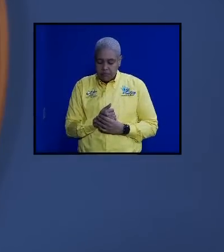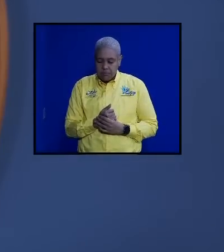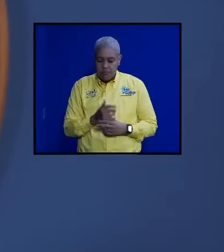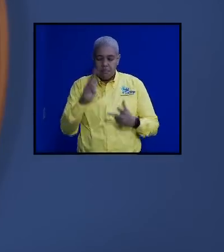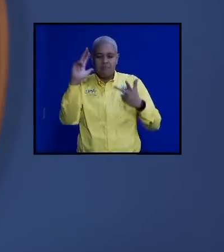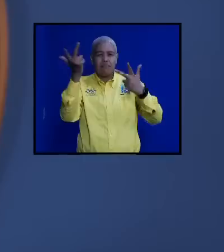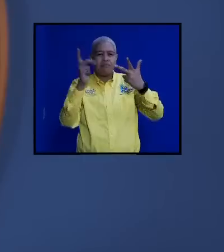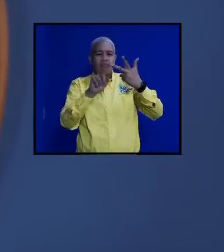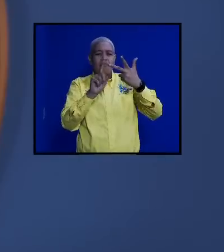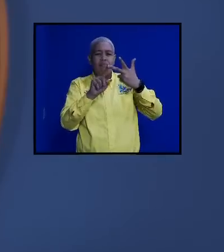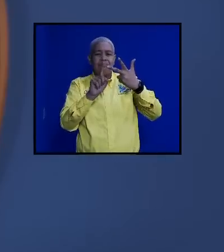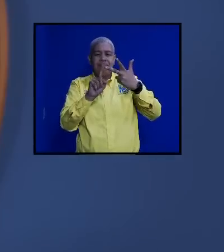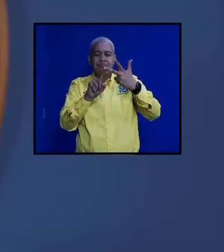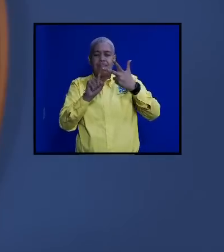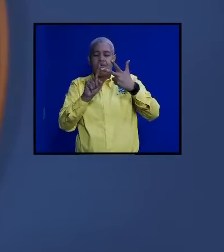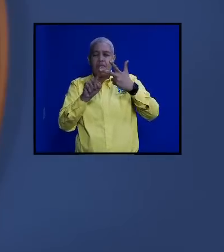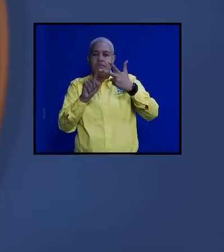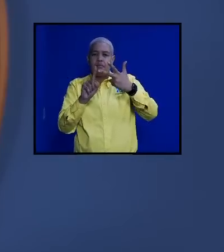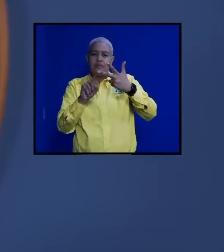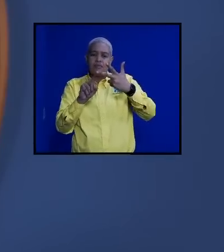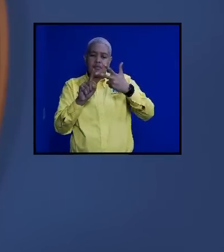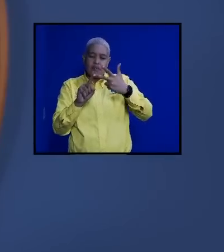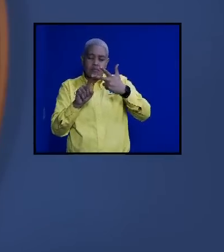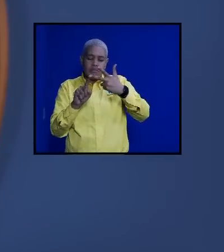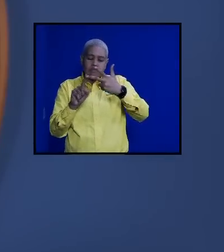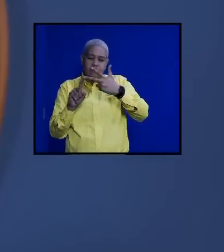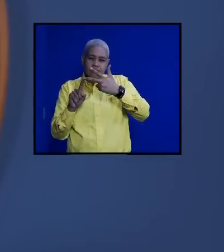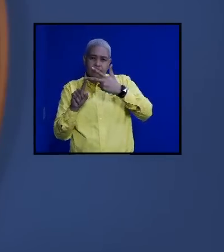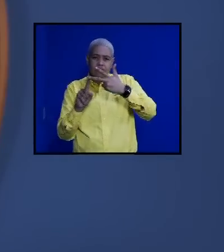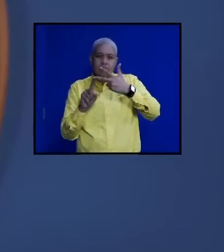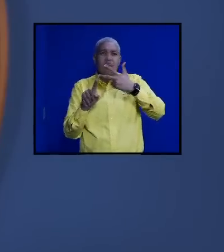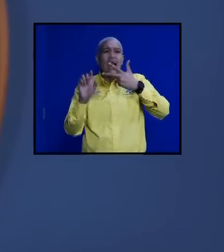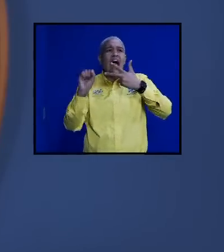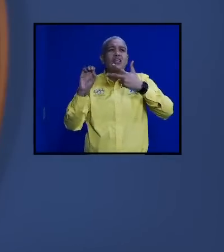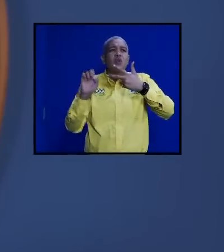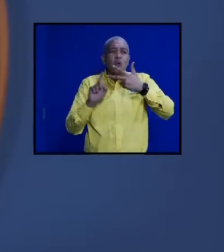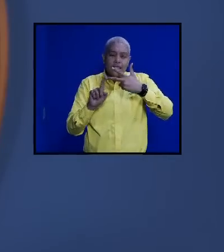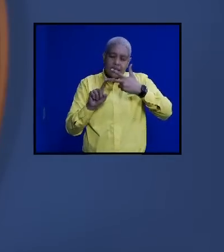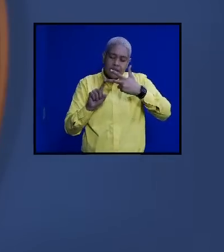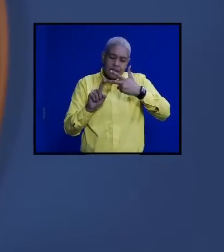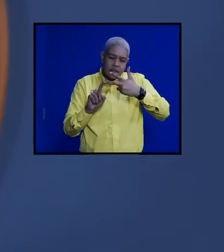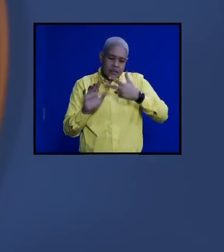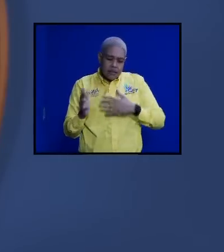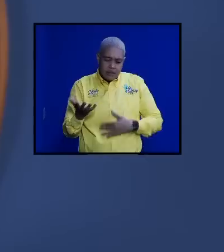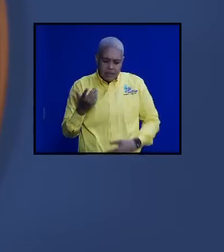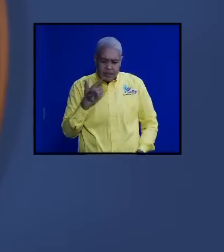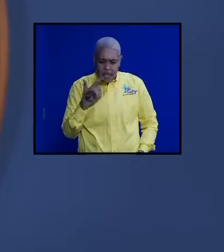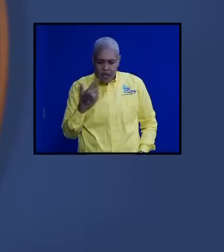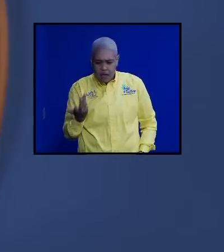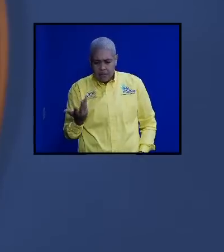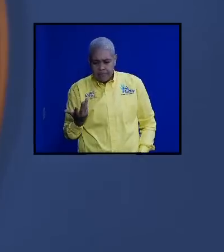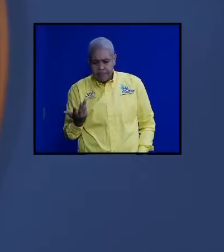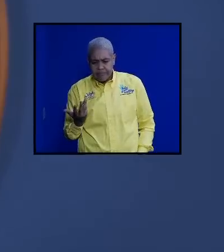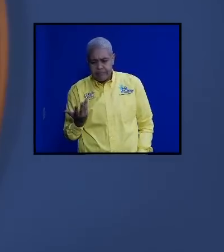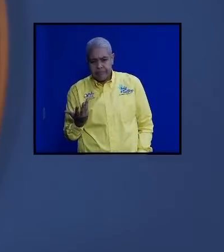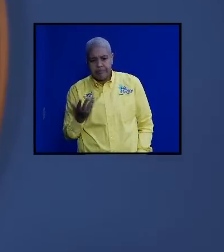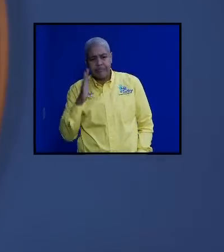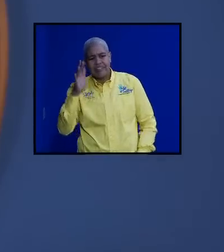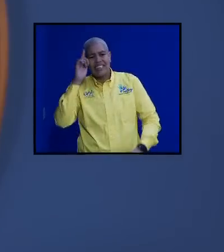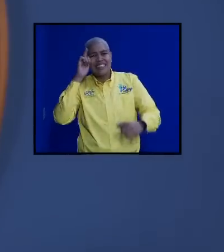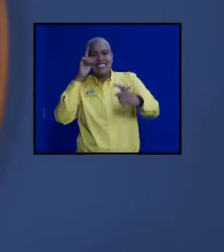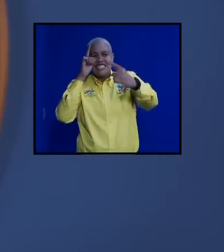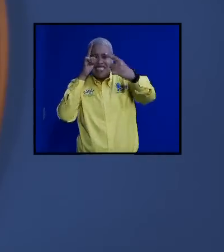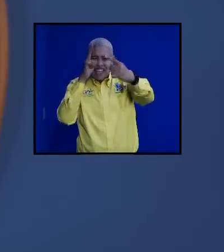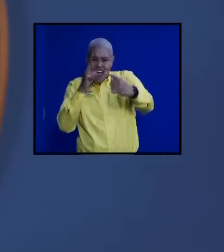point about the SOE is its